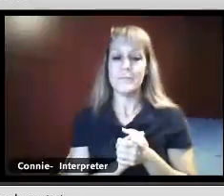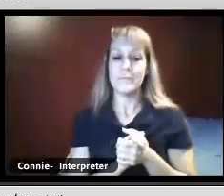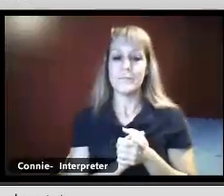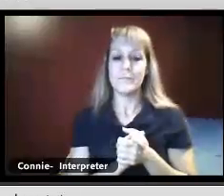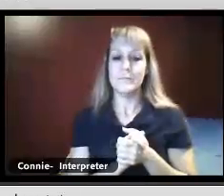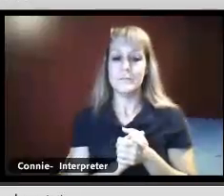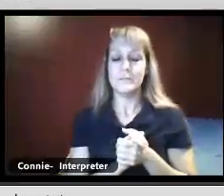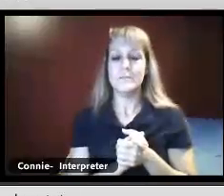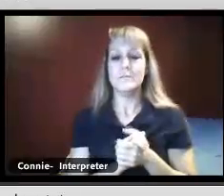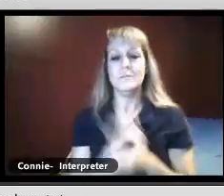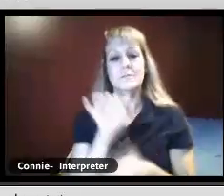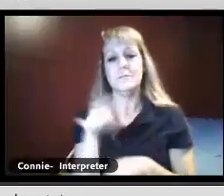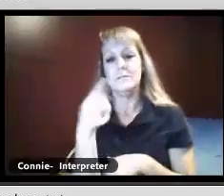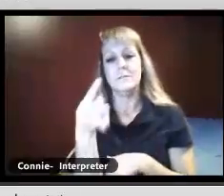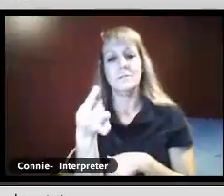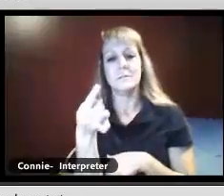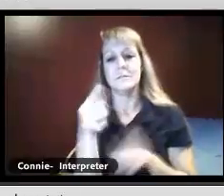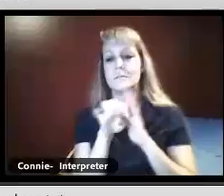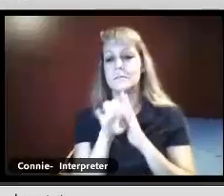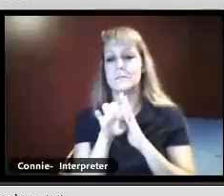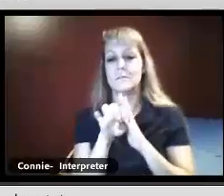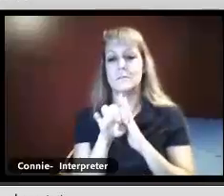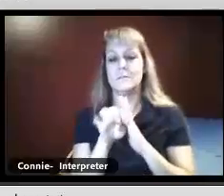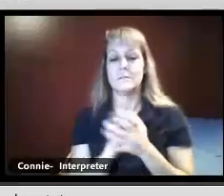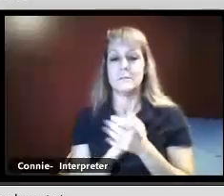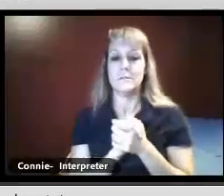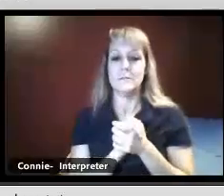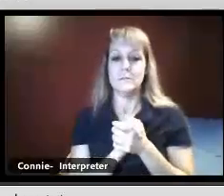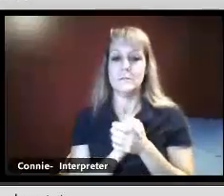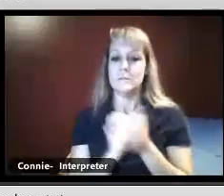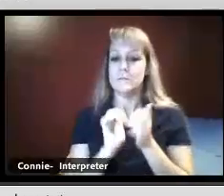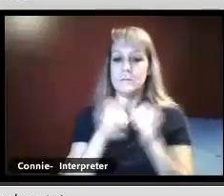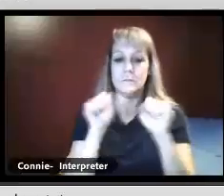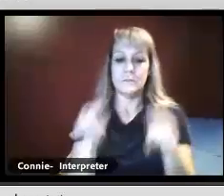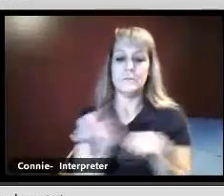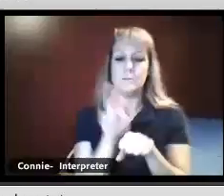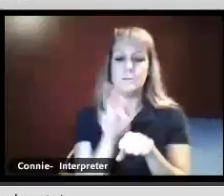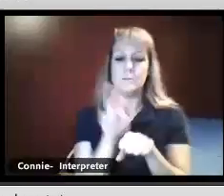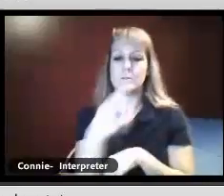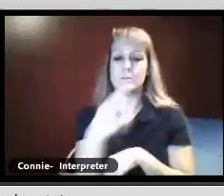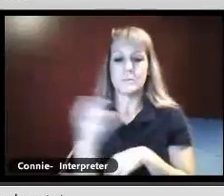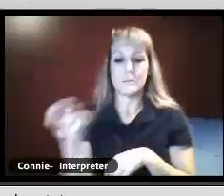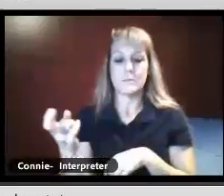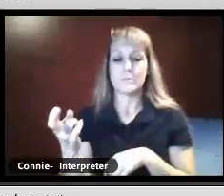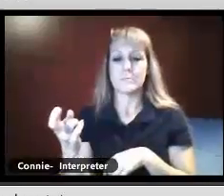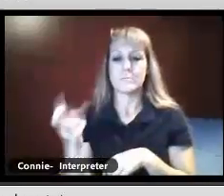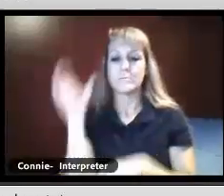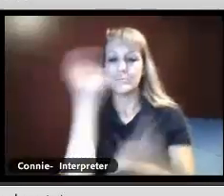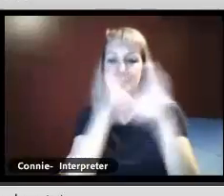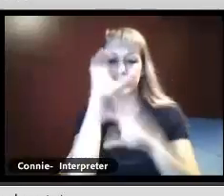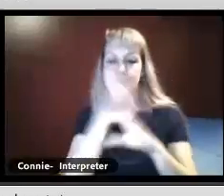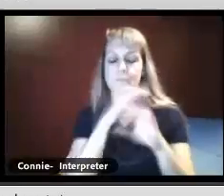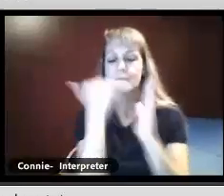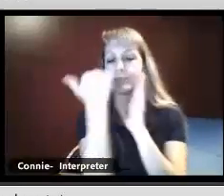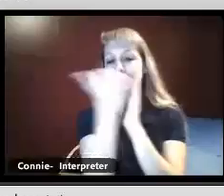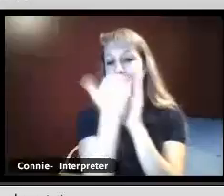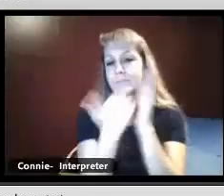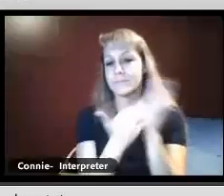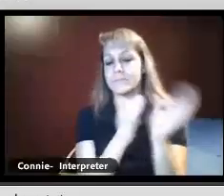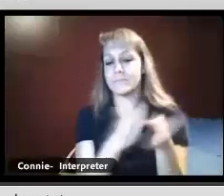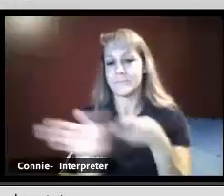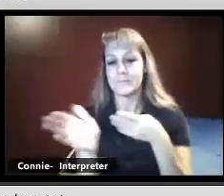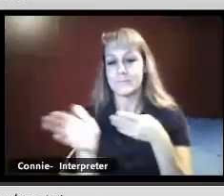This is just one small example of how you can use this resource to look for lesson plans. I've done it with